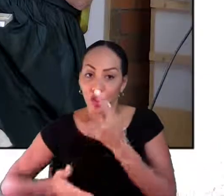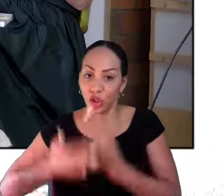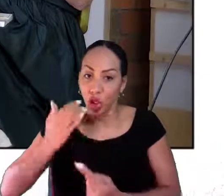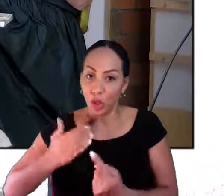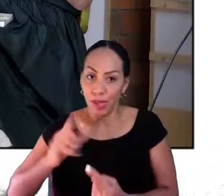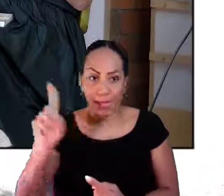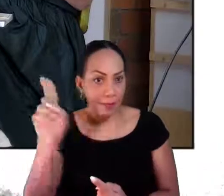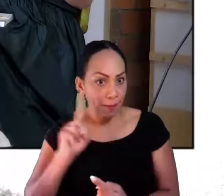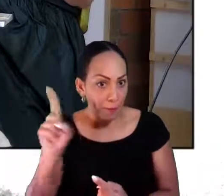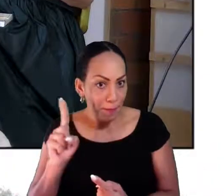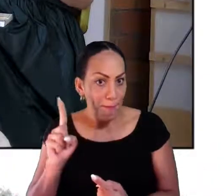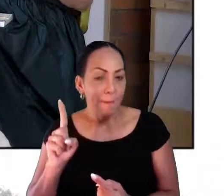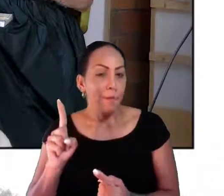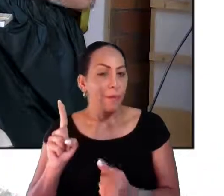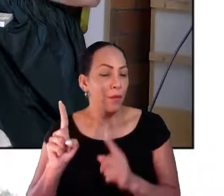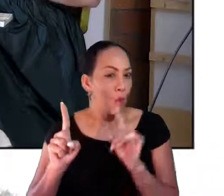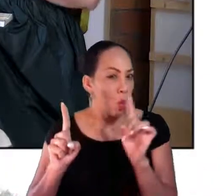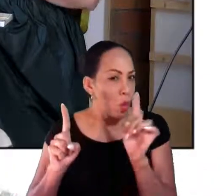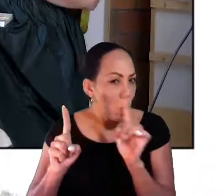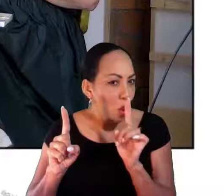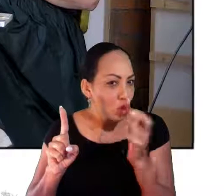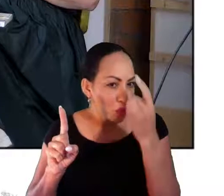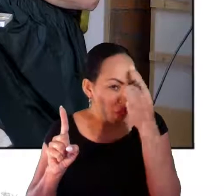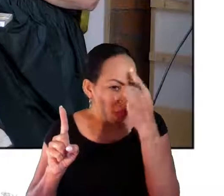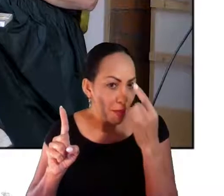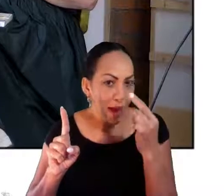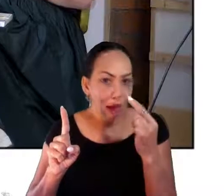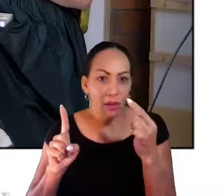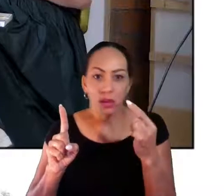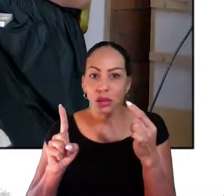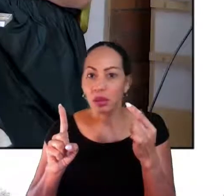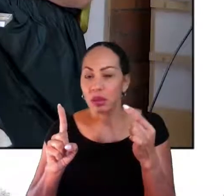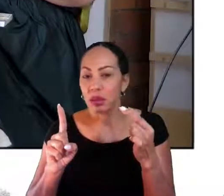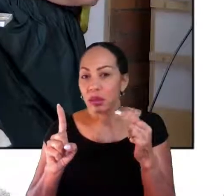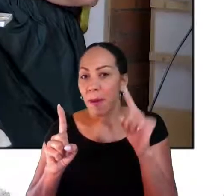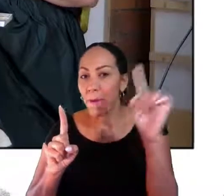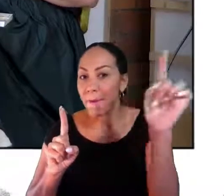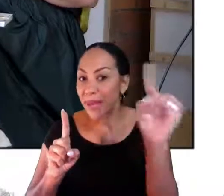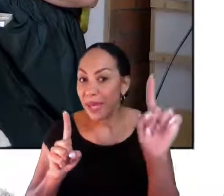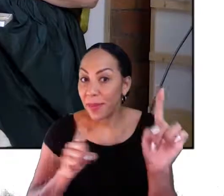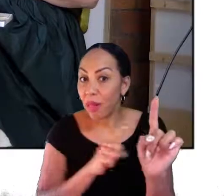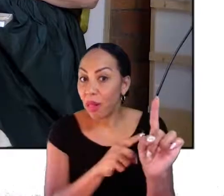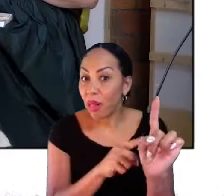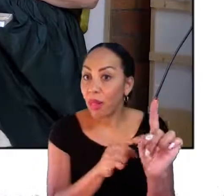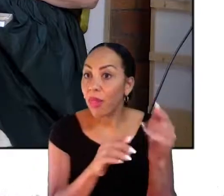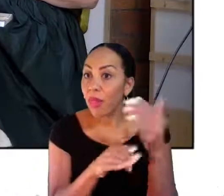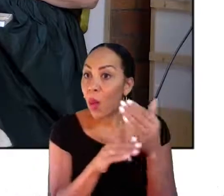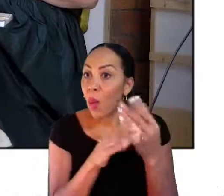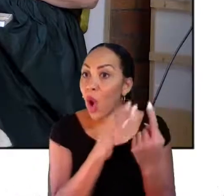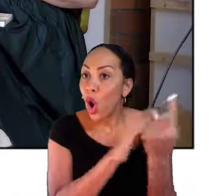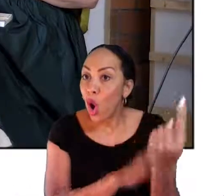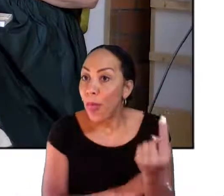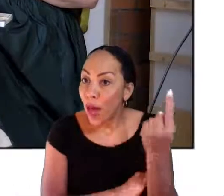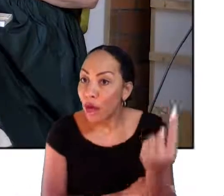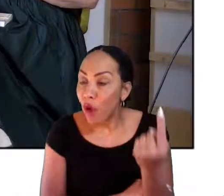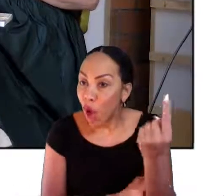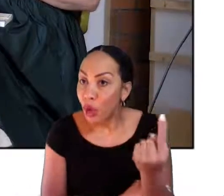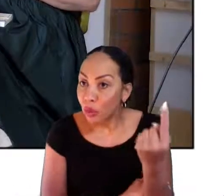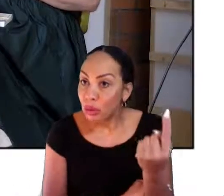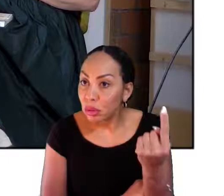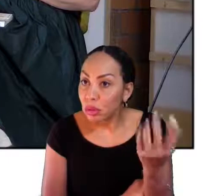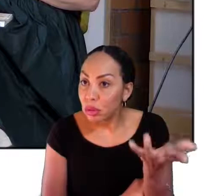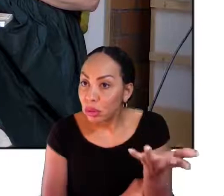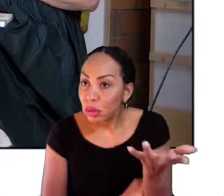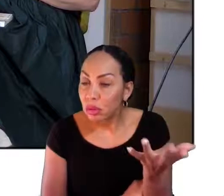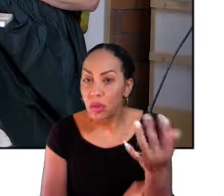who are exploring on their own as they develop their understanding of where they're up to and what they can do? I mean, it's not going to surprise you that my first